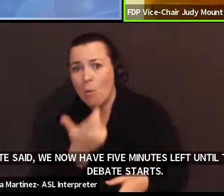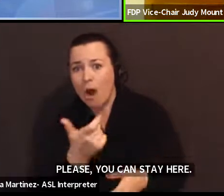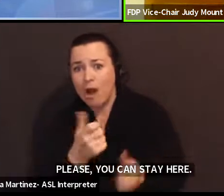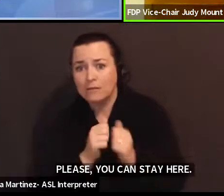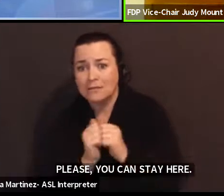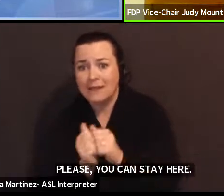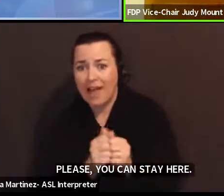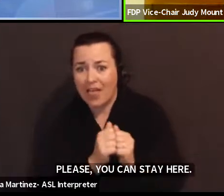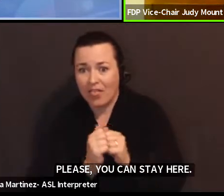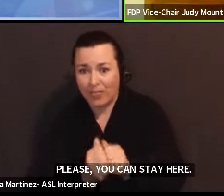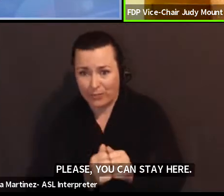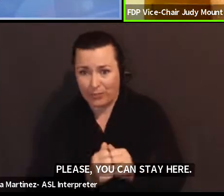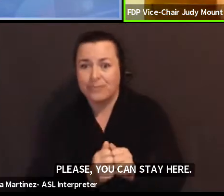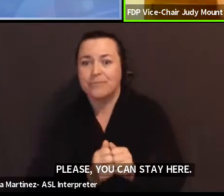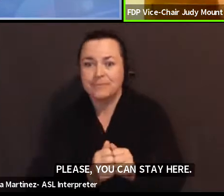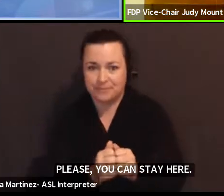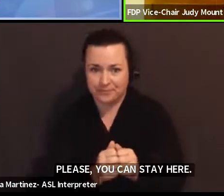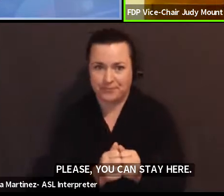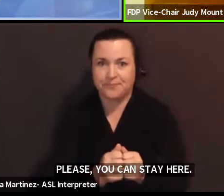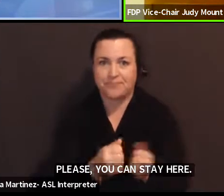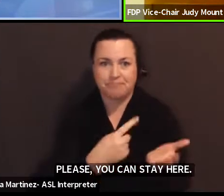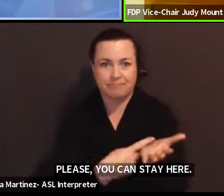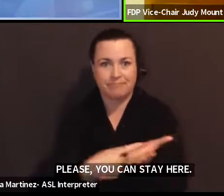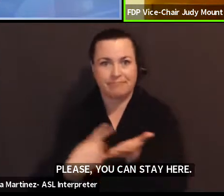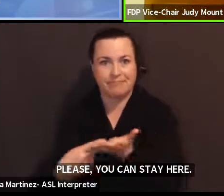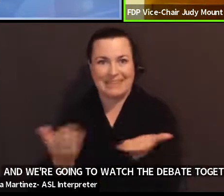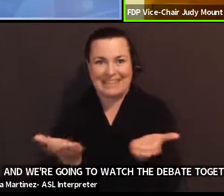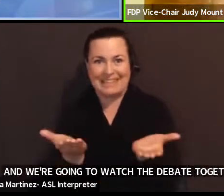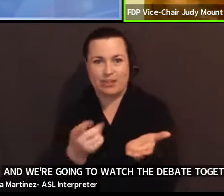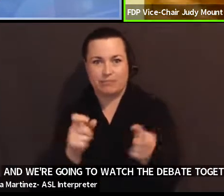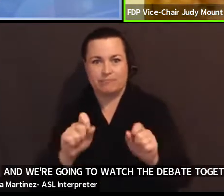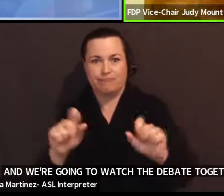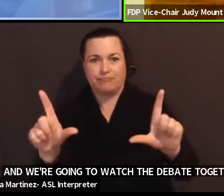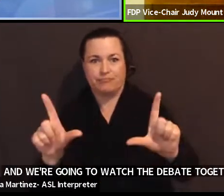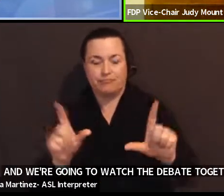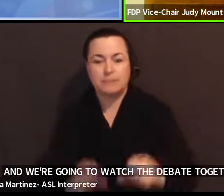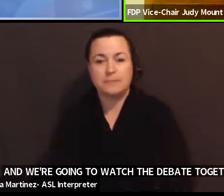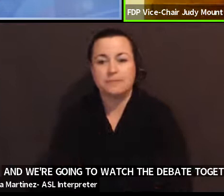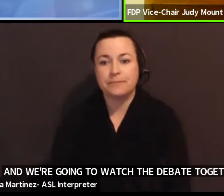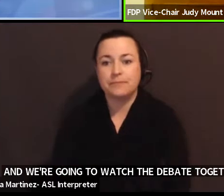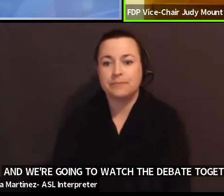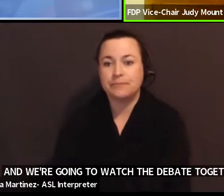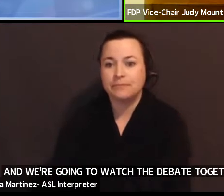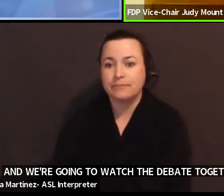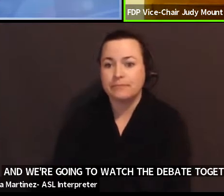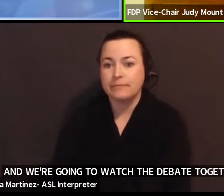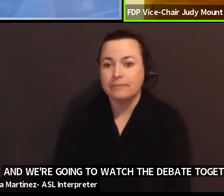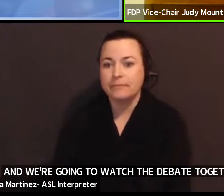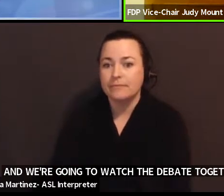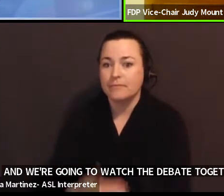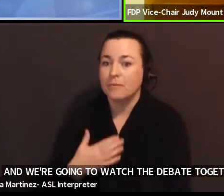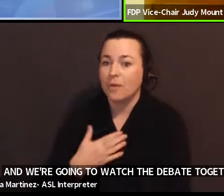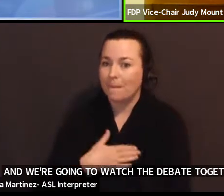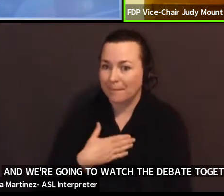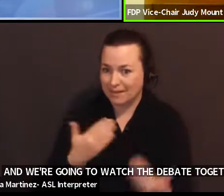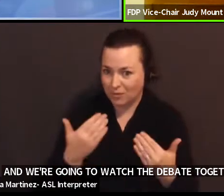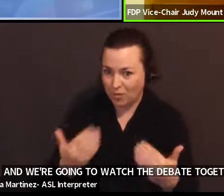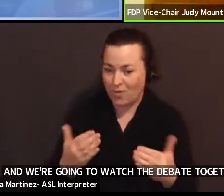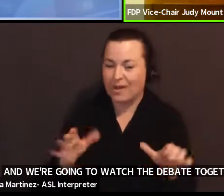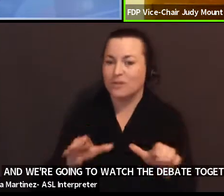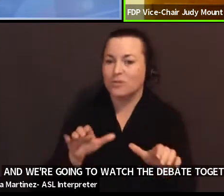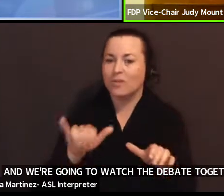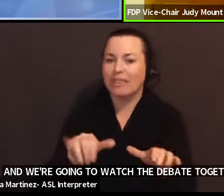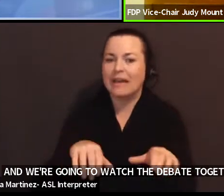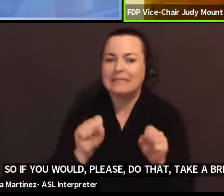watch the debate together. So if you would please do that, take a break, get